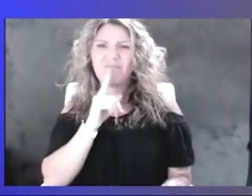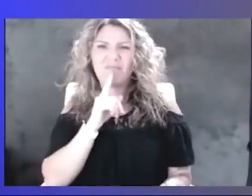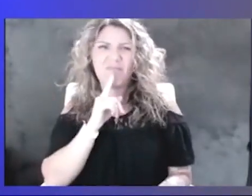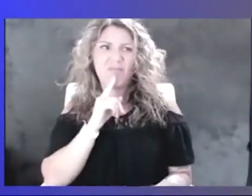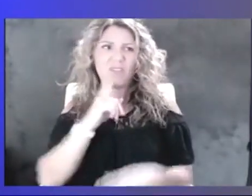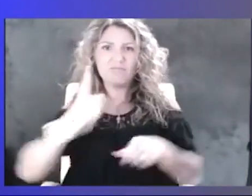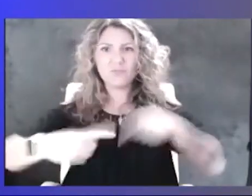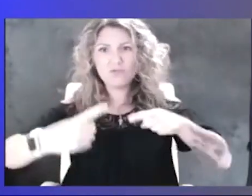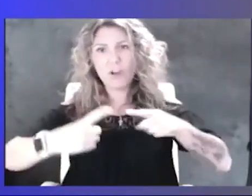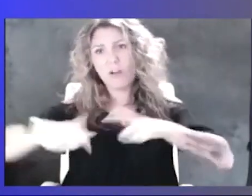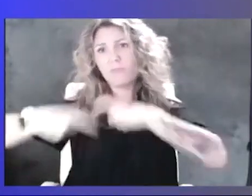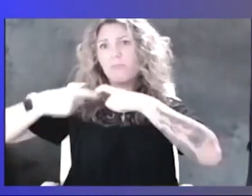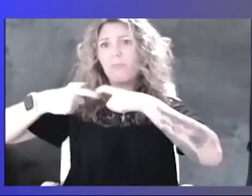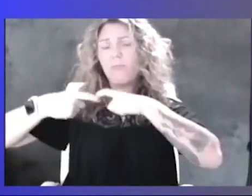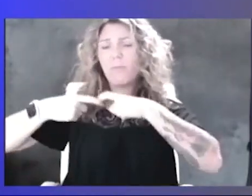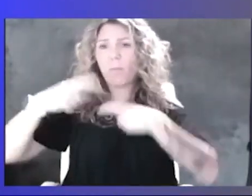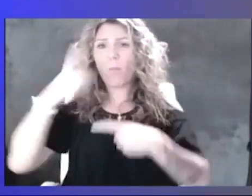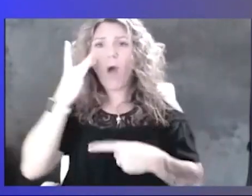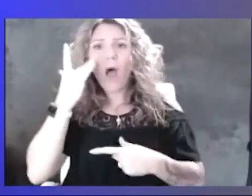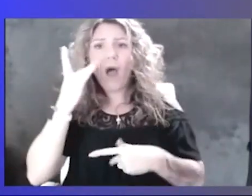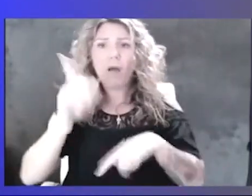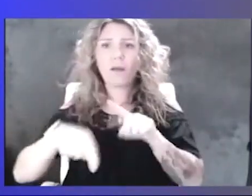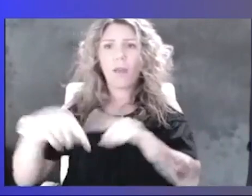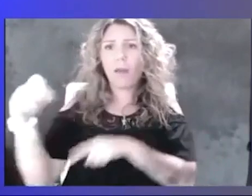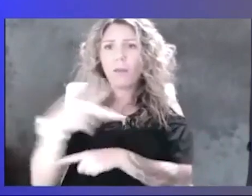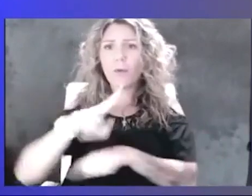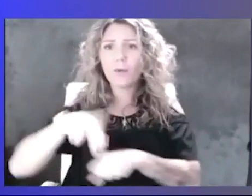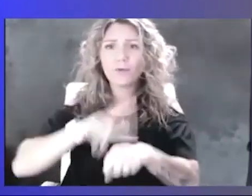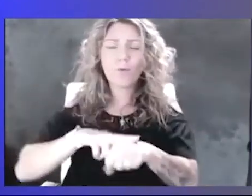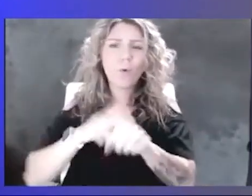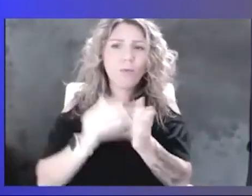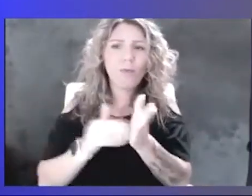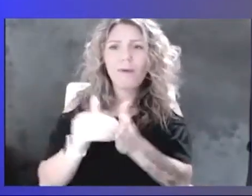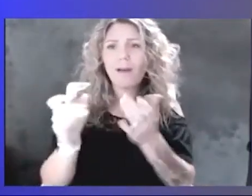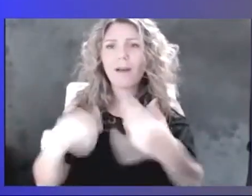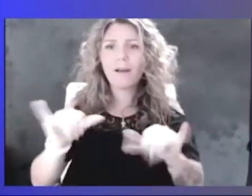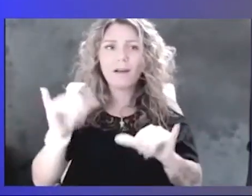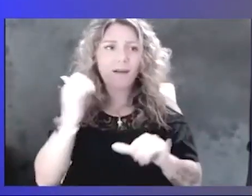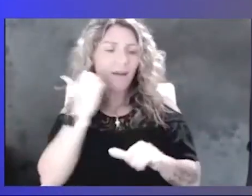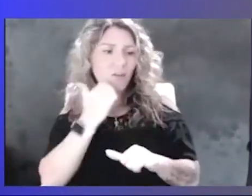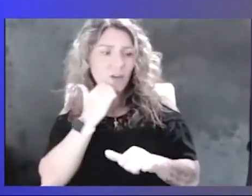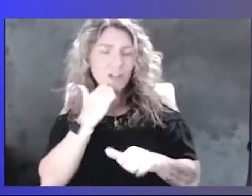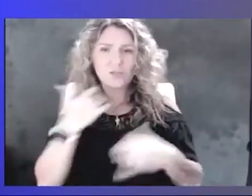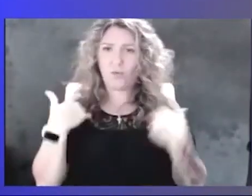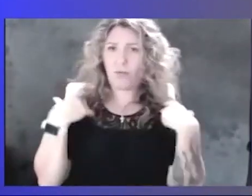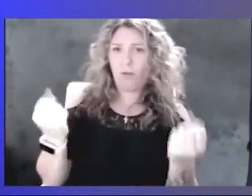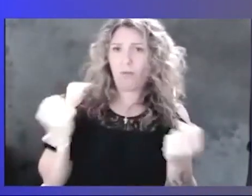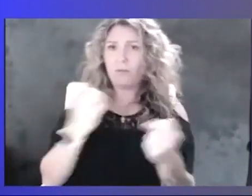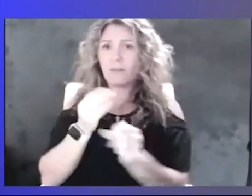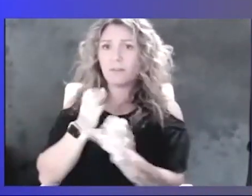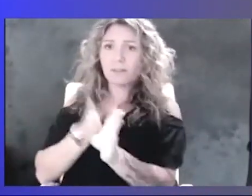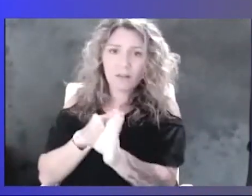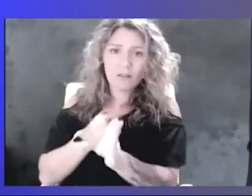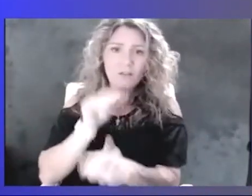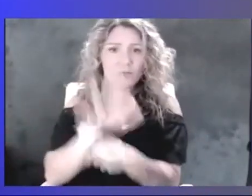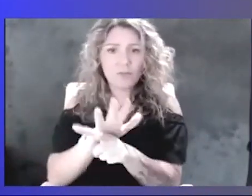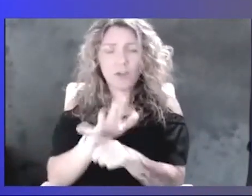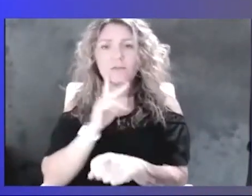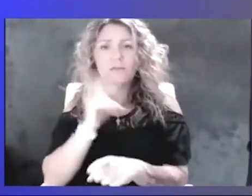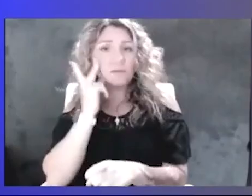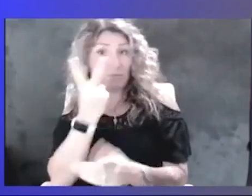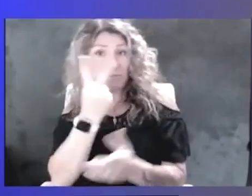And so in addition to the health effects they're seeing, they're also seeing the psychological effects of just not being able to be